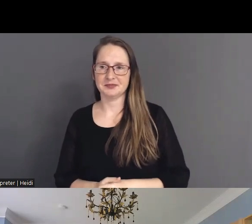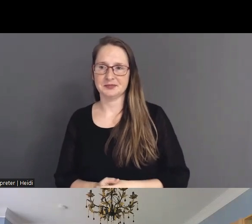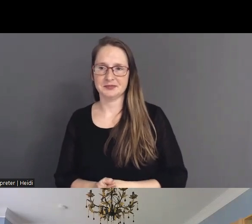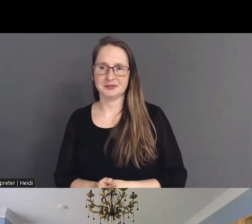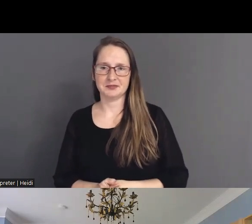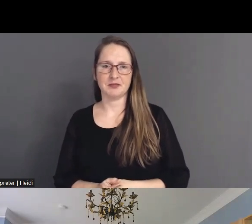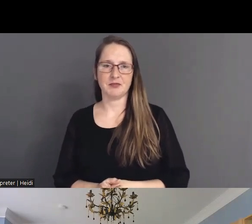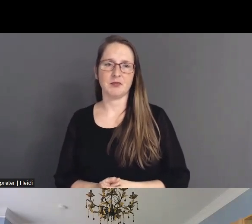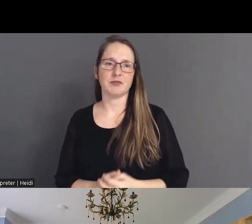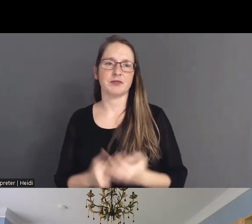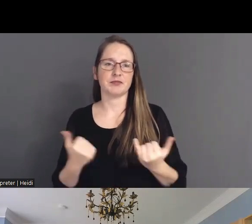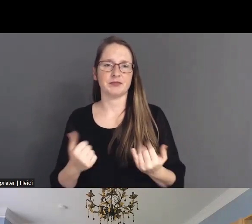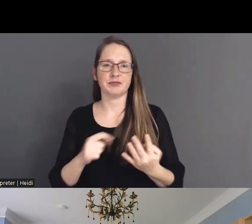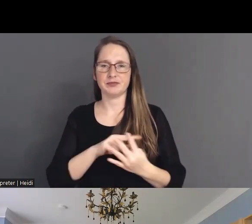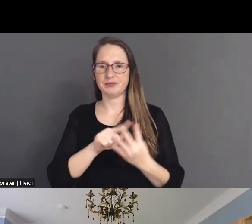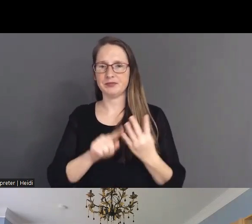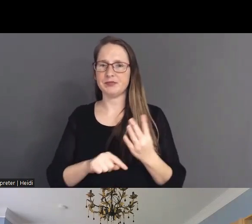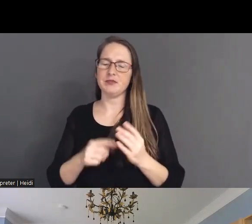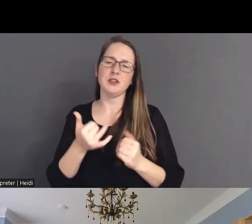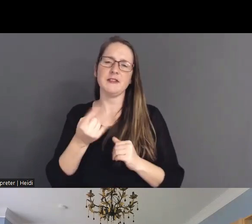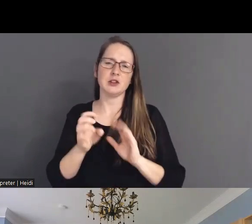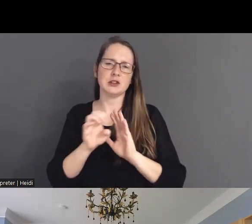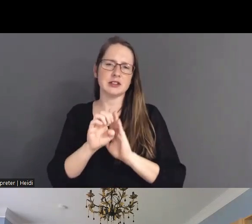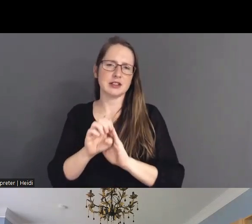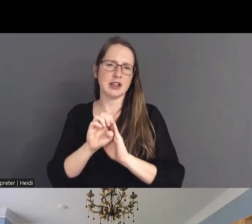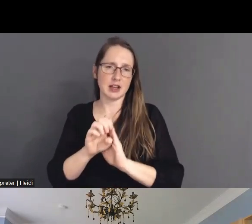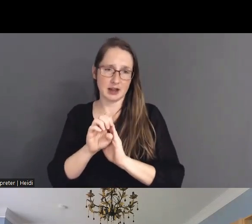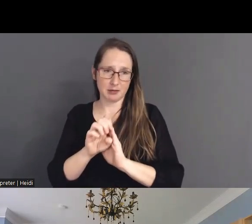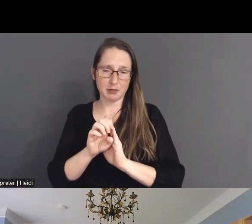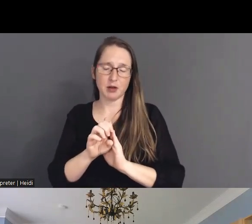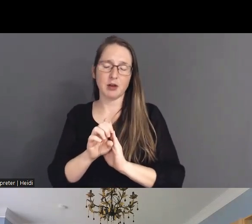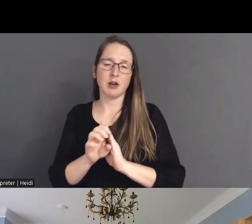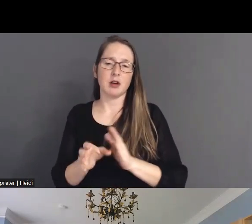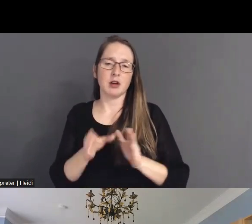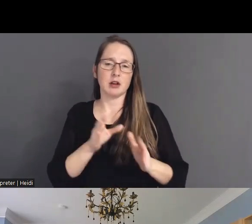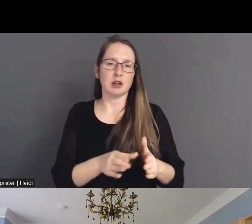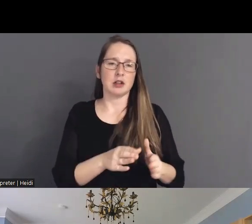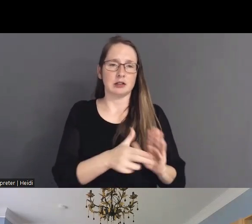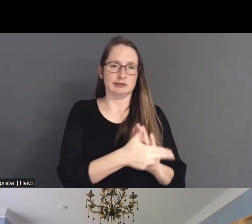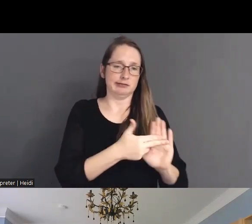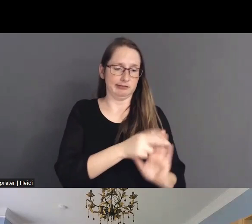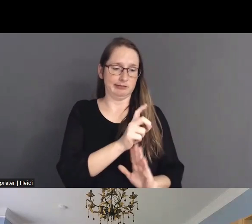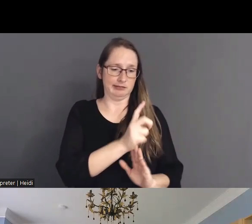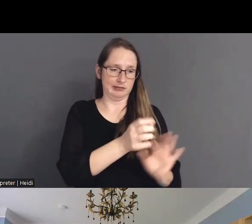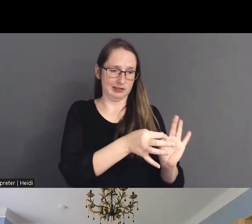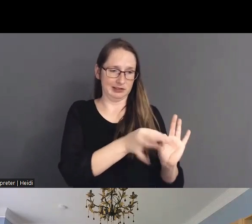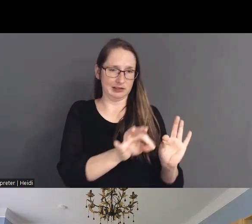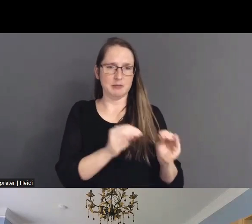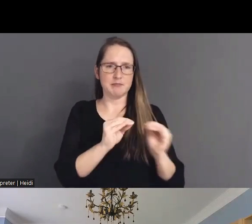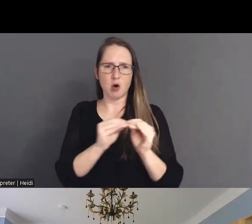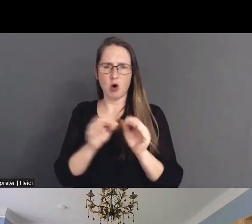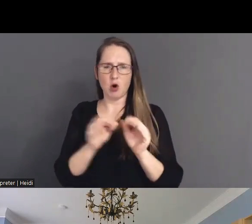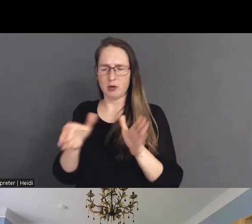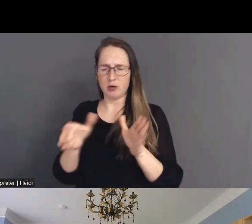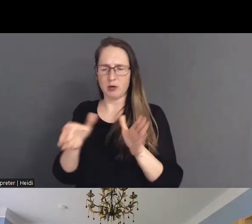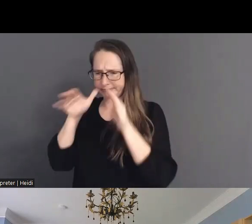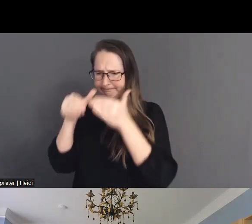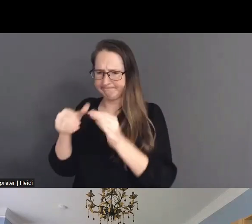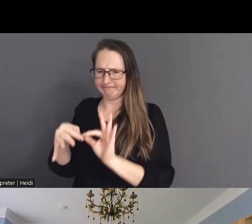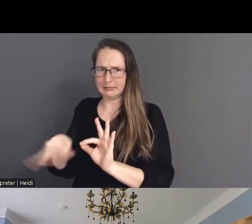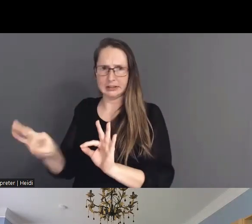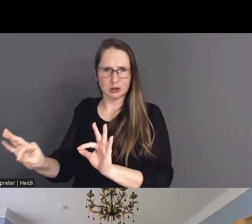So here are just a few examples of moving from diagnostic language to more person-centered